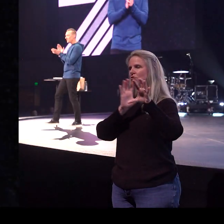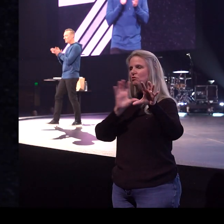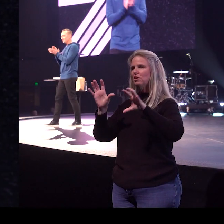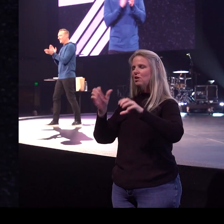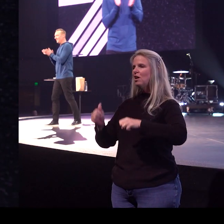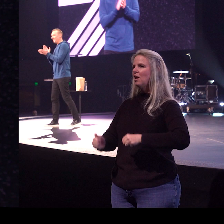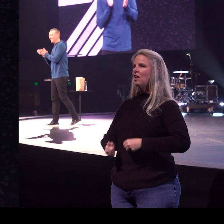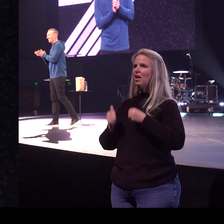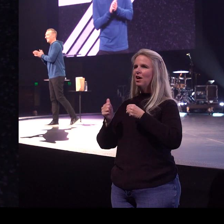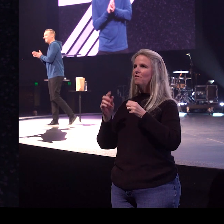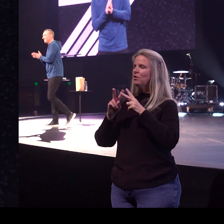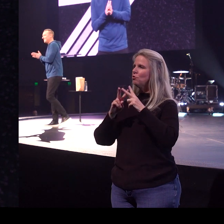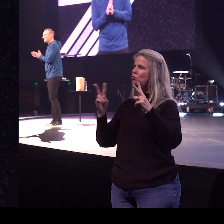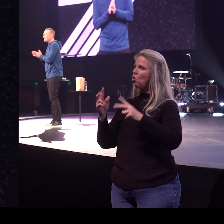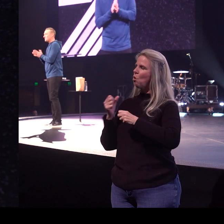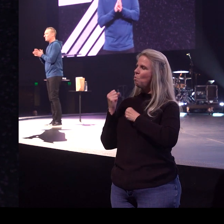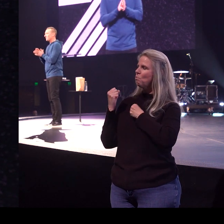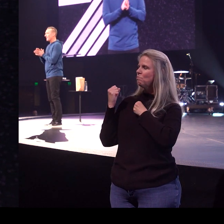Incredible.